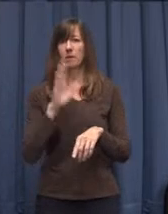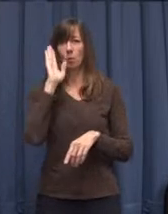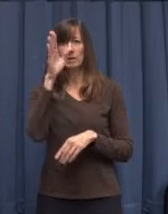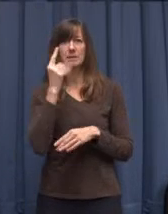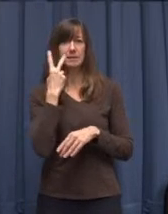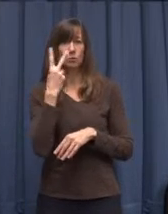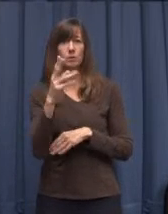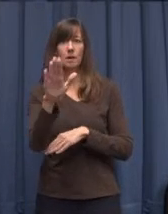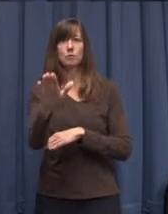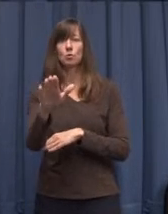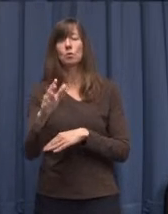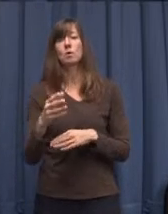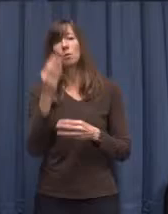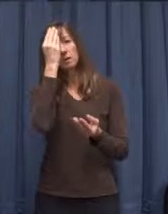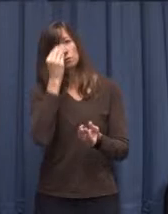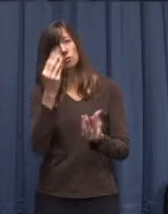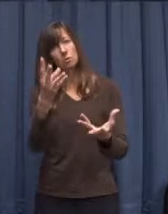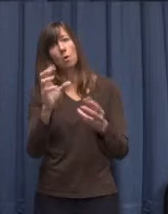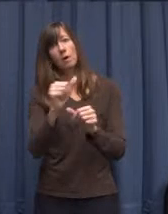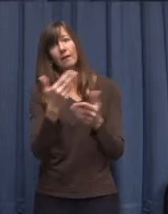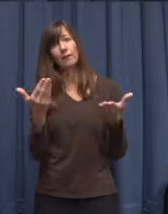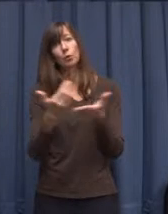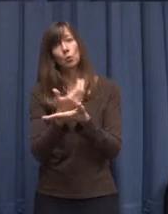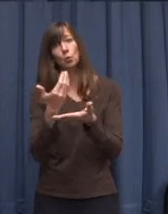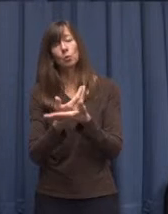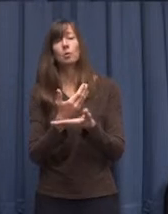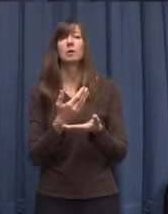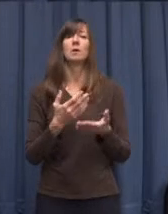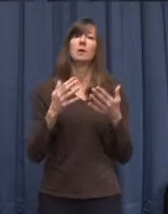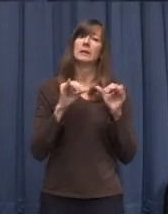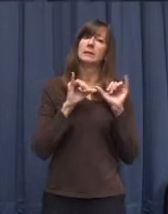anything breaking, and stay safe,